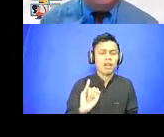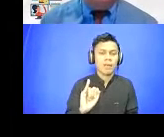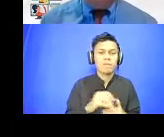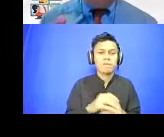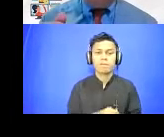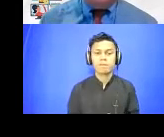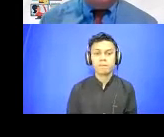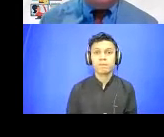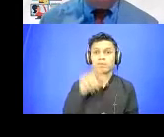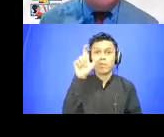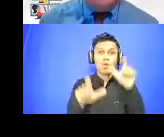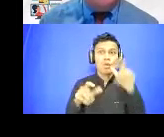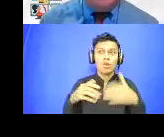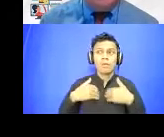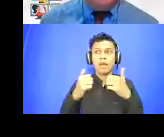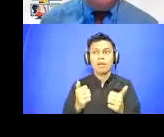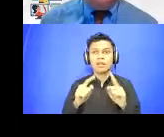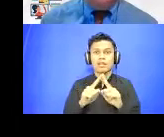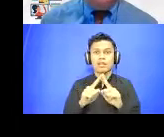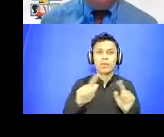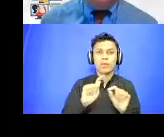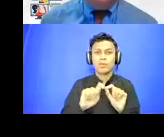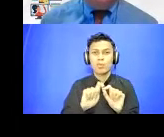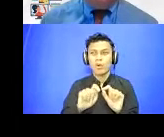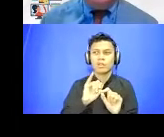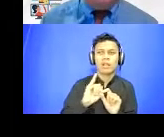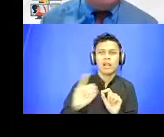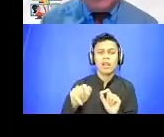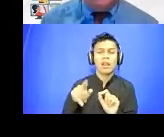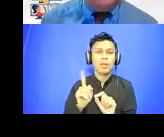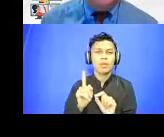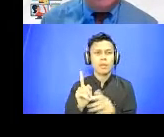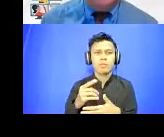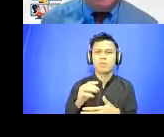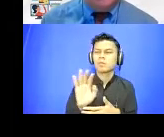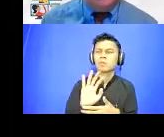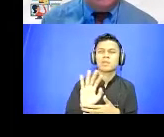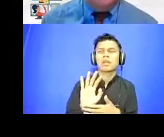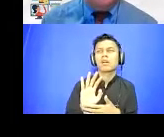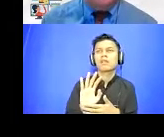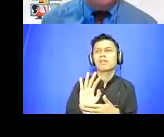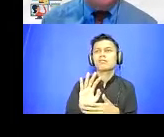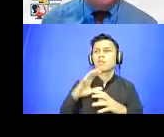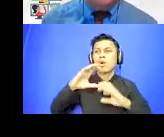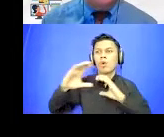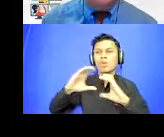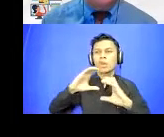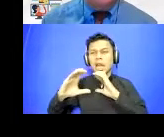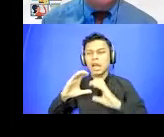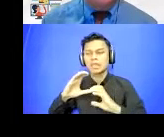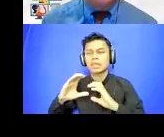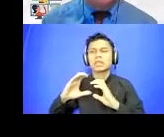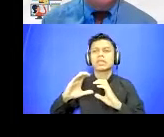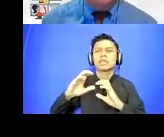protect their electronic communications. They don't protect client privacy.